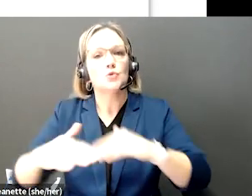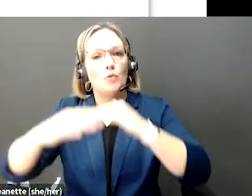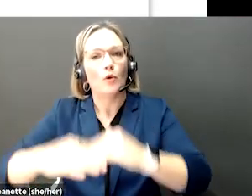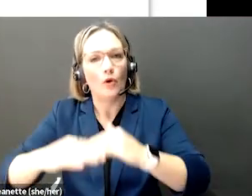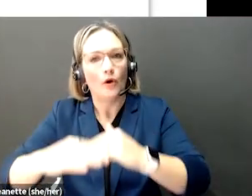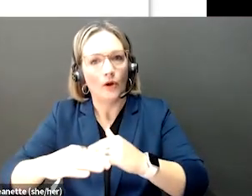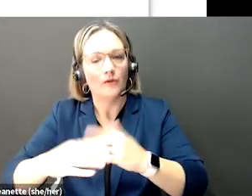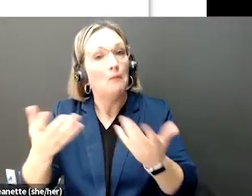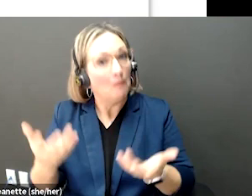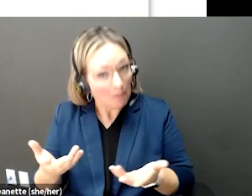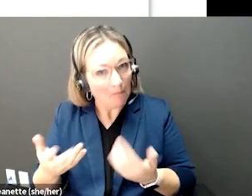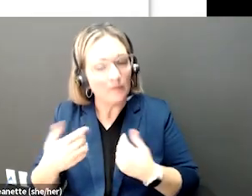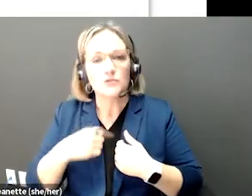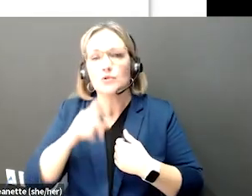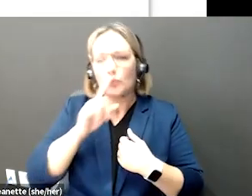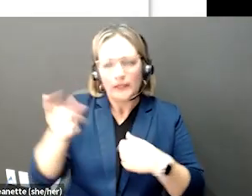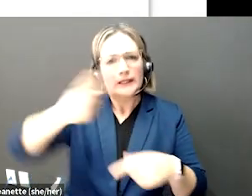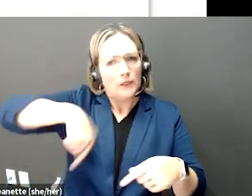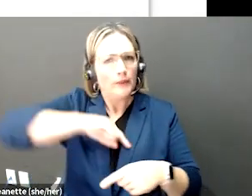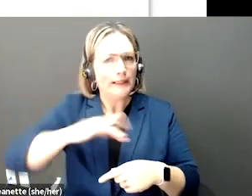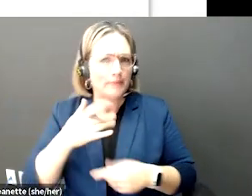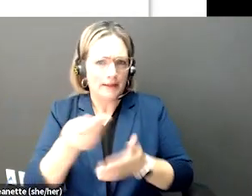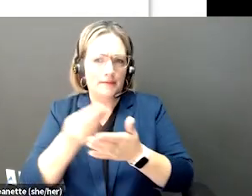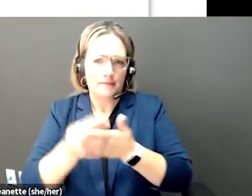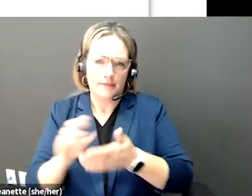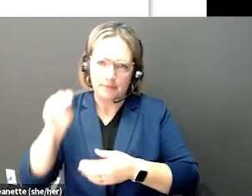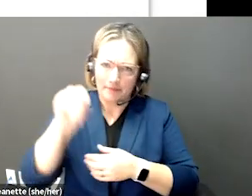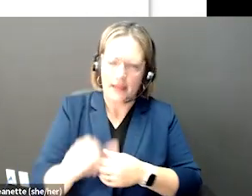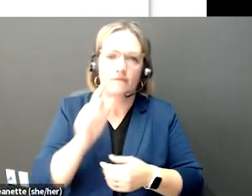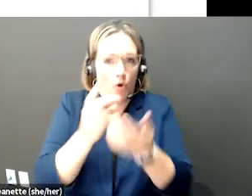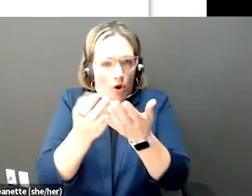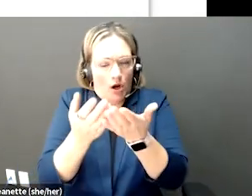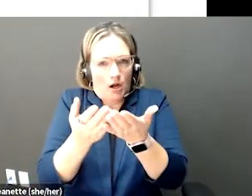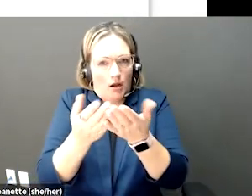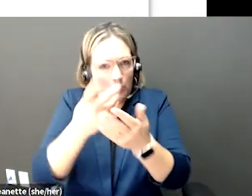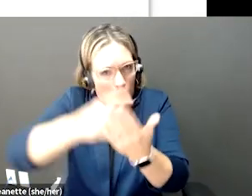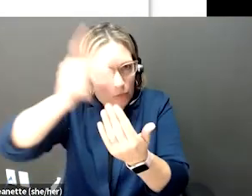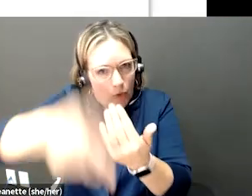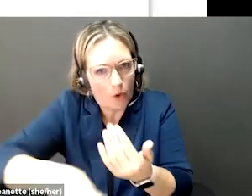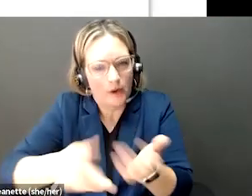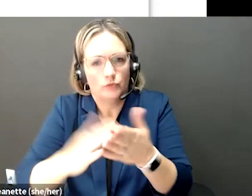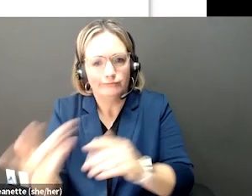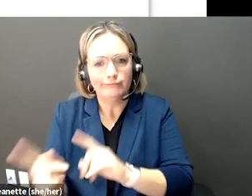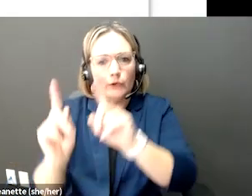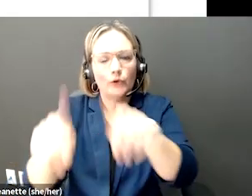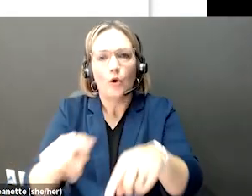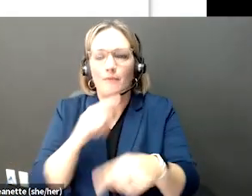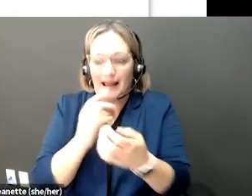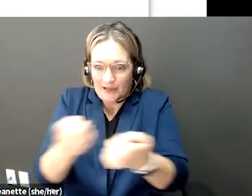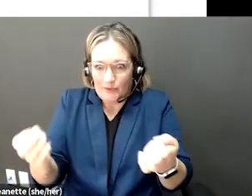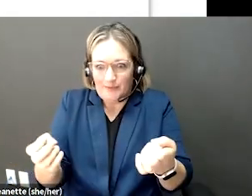of an organized community recreation program, but we don't cover equipment unless it's specialized equipment adapted to the